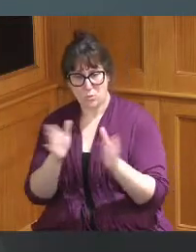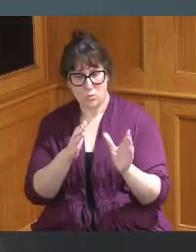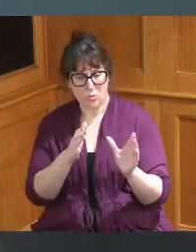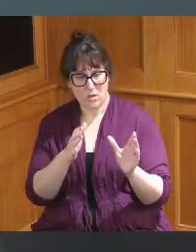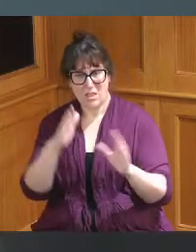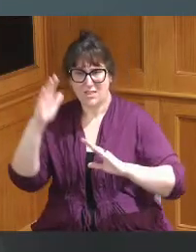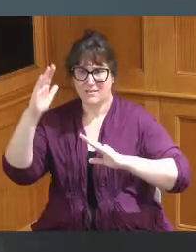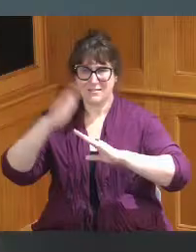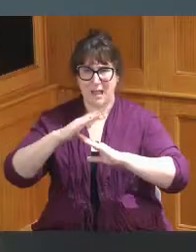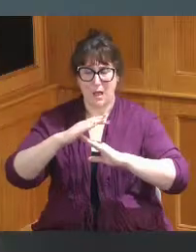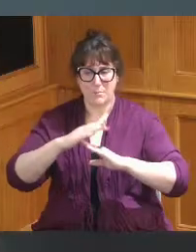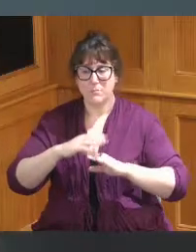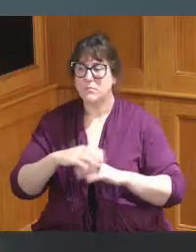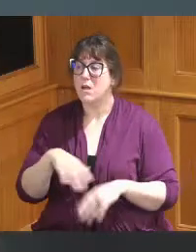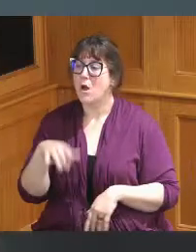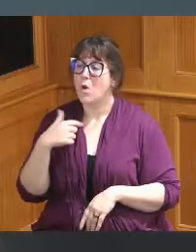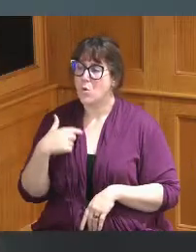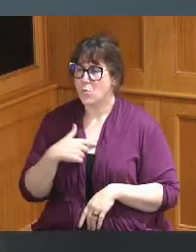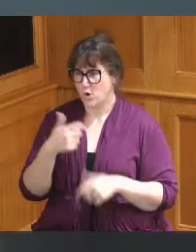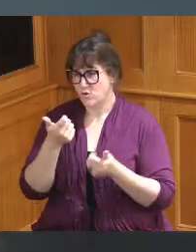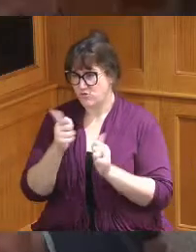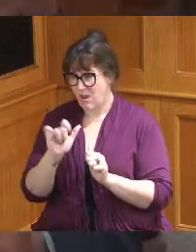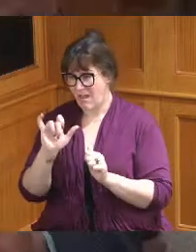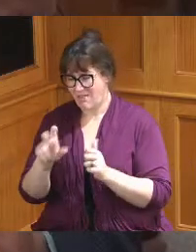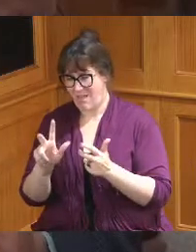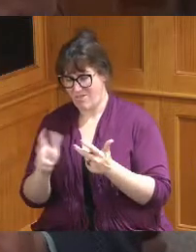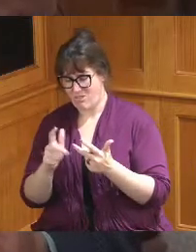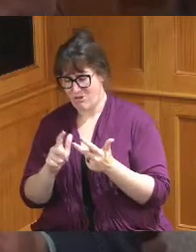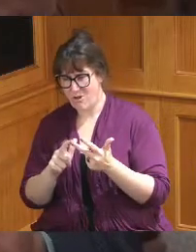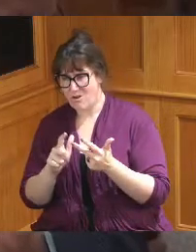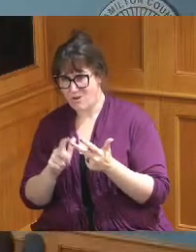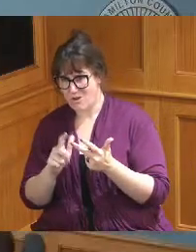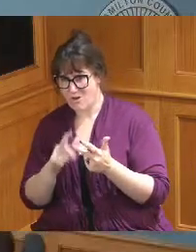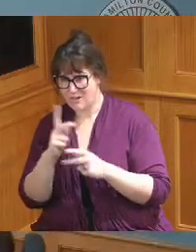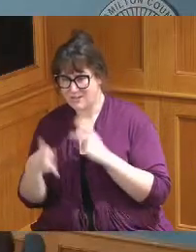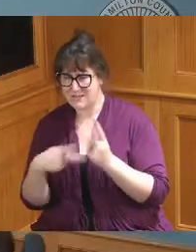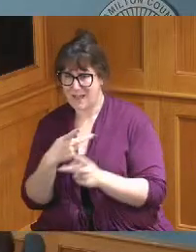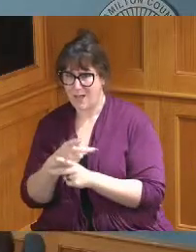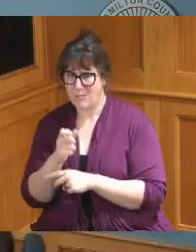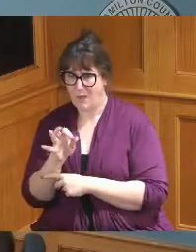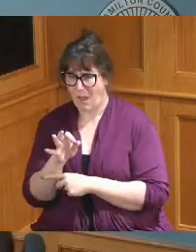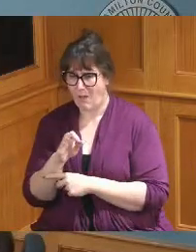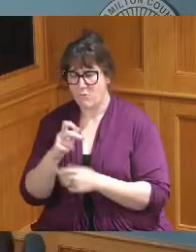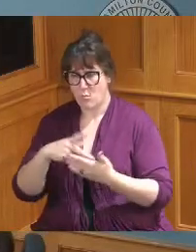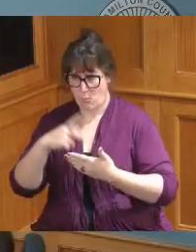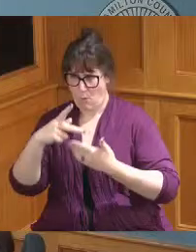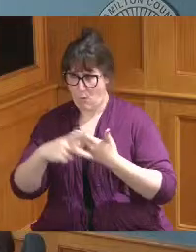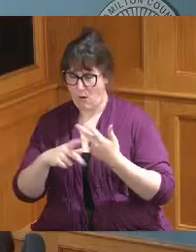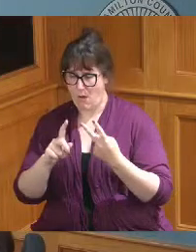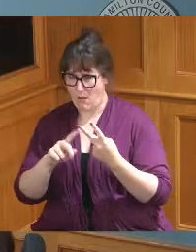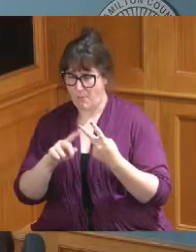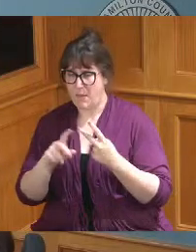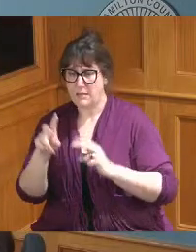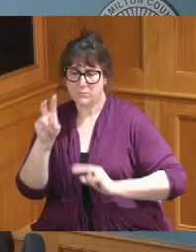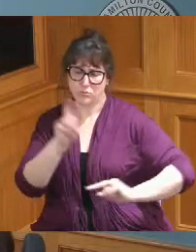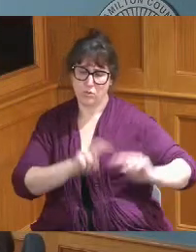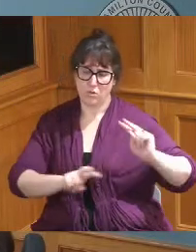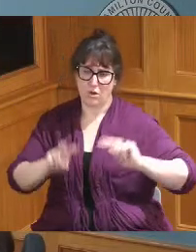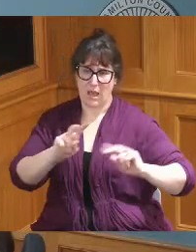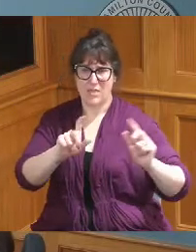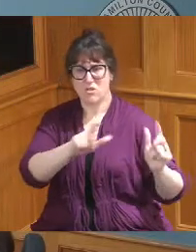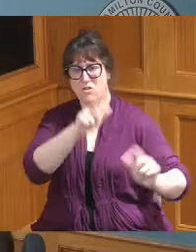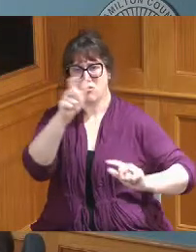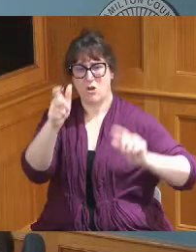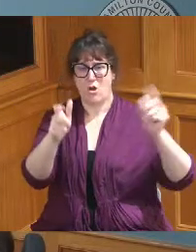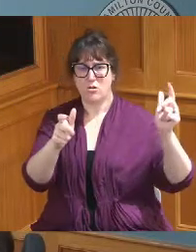I think that's sort of what we're trying to hit in that third type of program, is going and looking at the largest